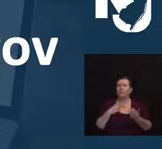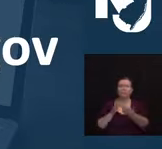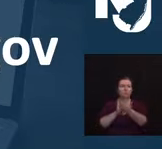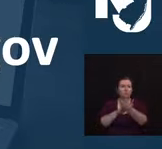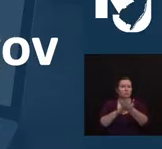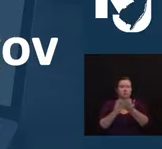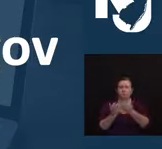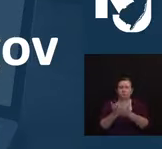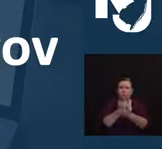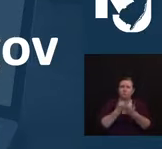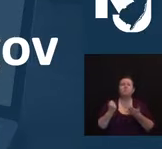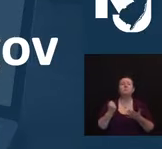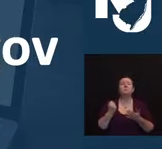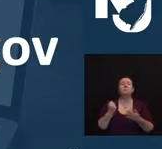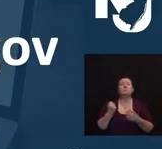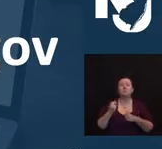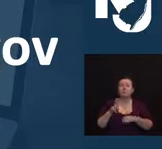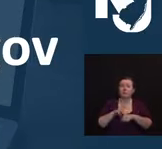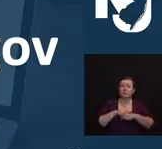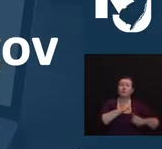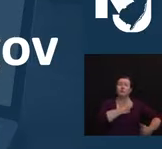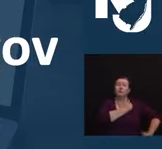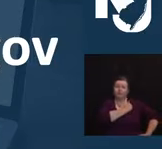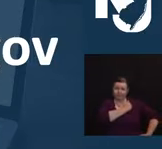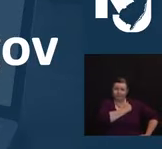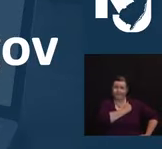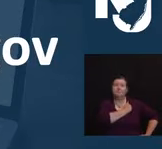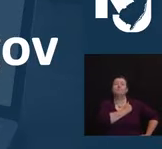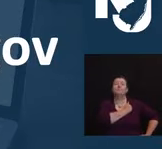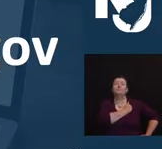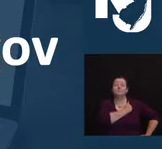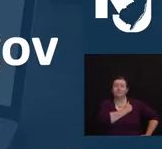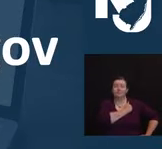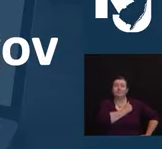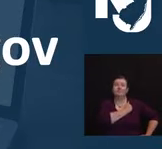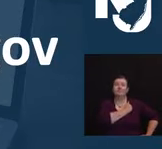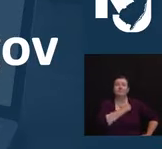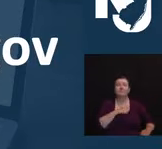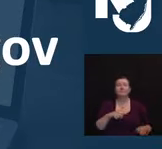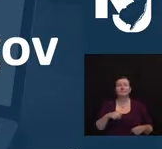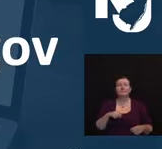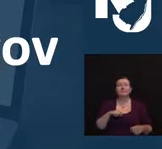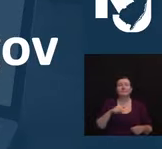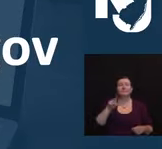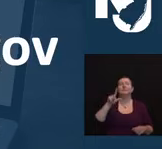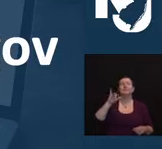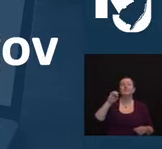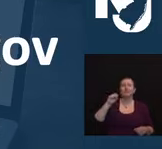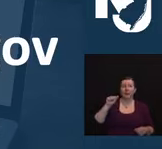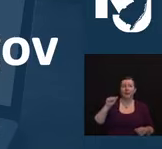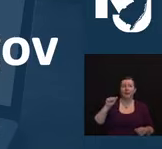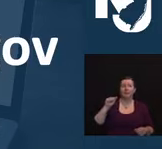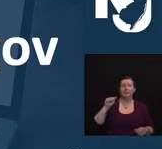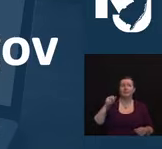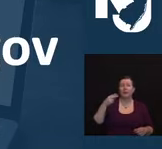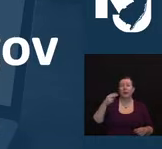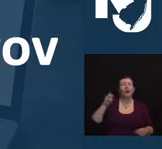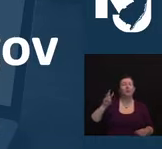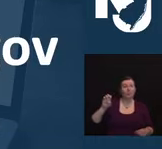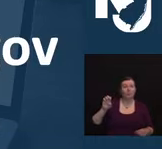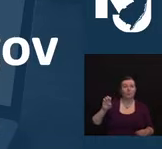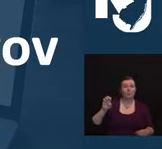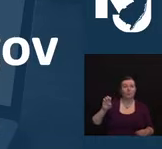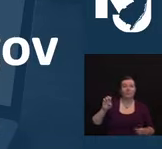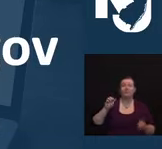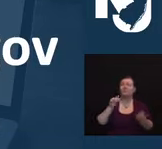they're everywhere these days. And Dr. Lisa Howe, a medical professional herself, so it's timely to have a medical professional, Judy,